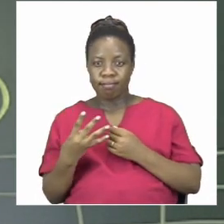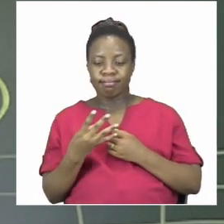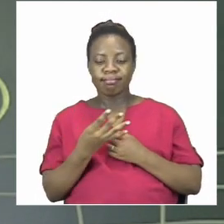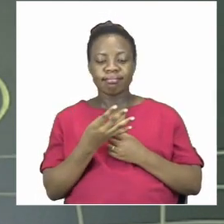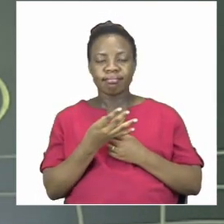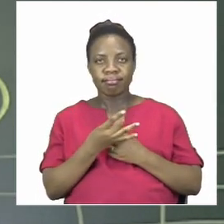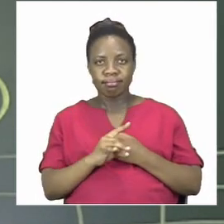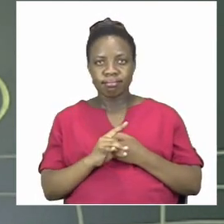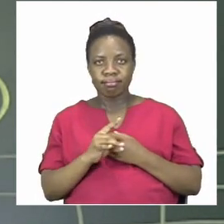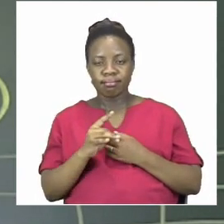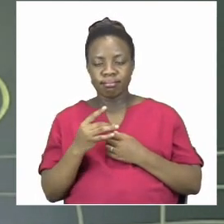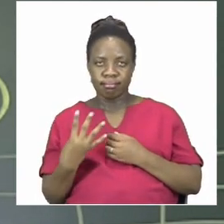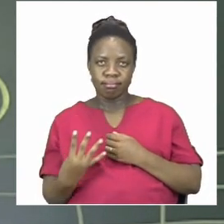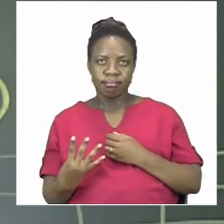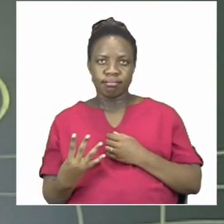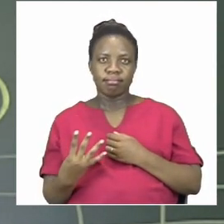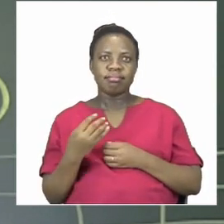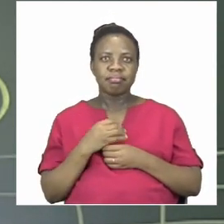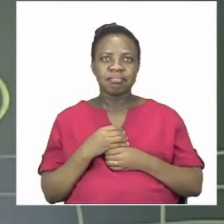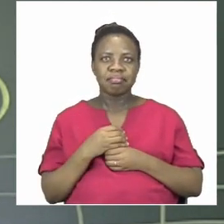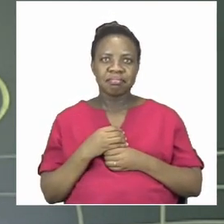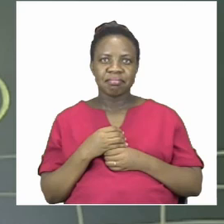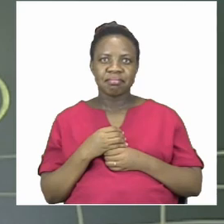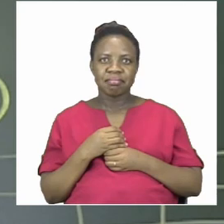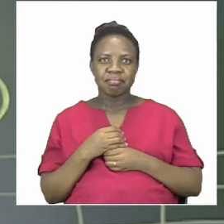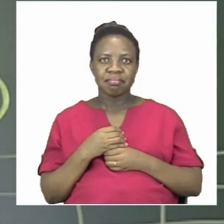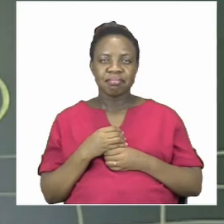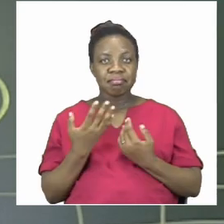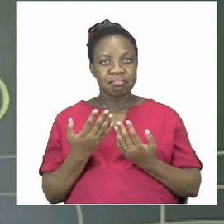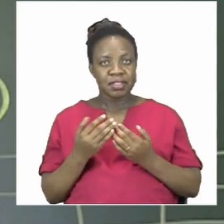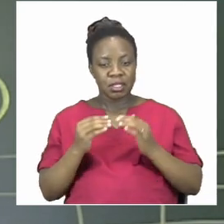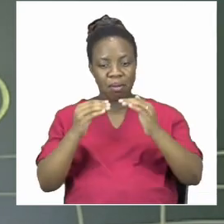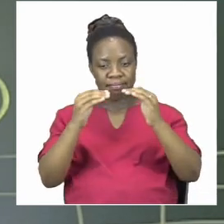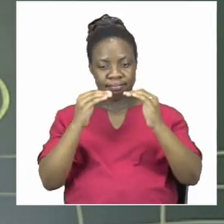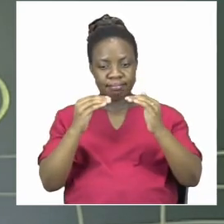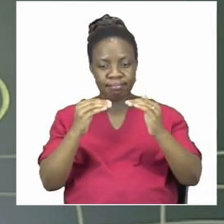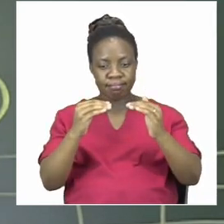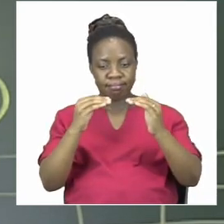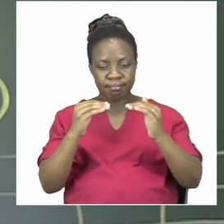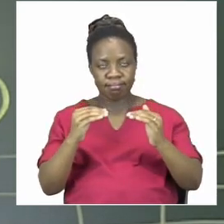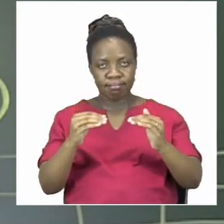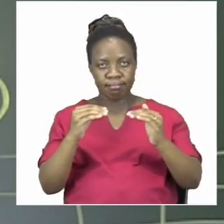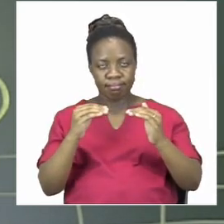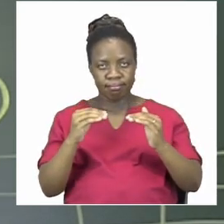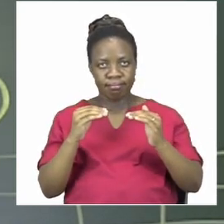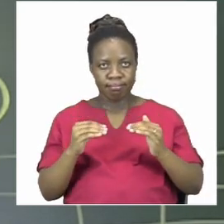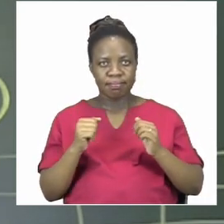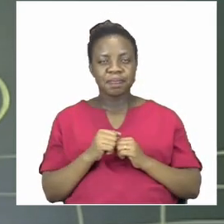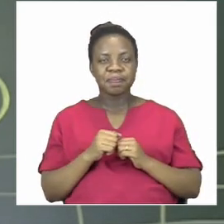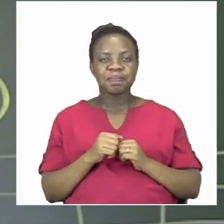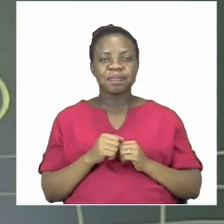to 84. All right, and that is how we go about to decompose. Let's try one